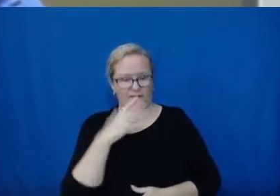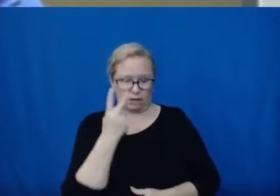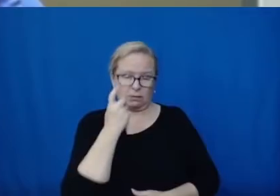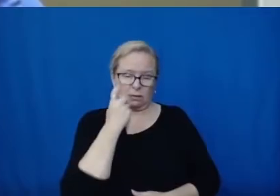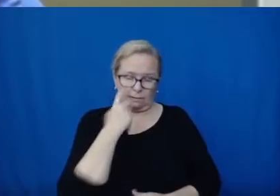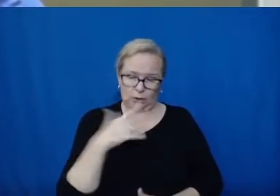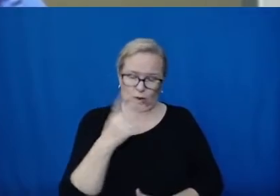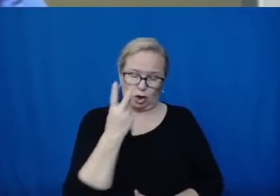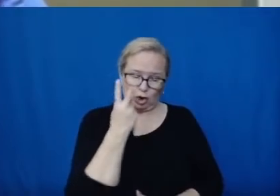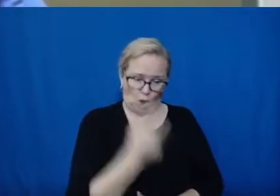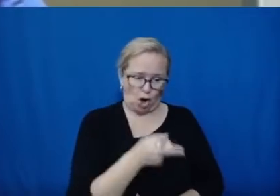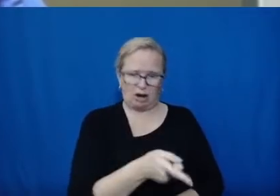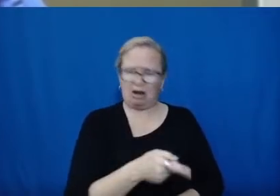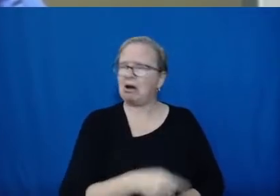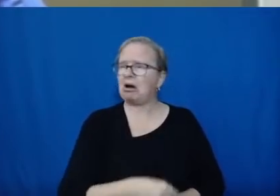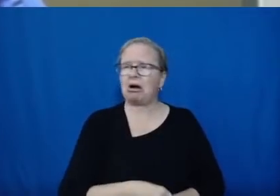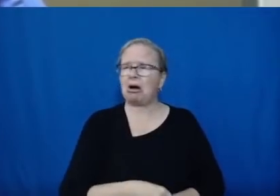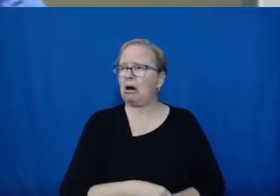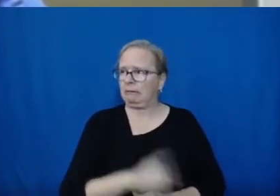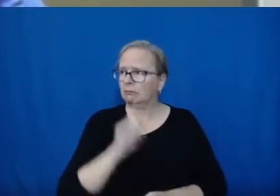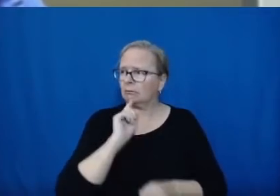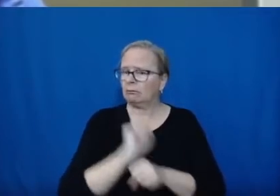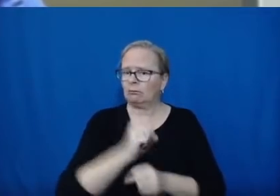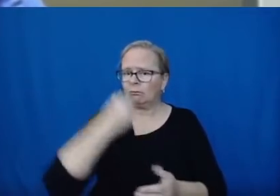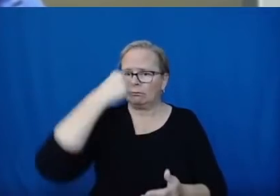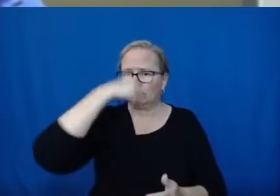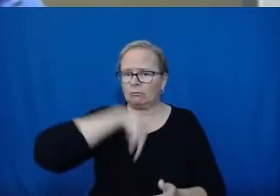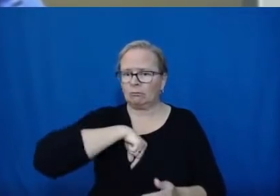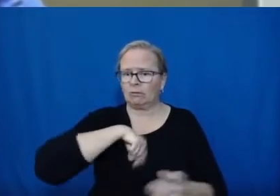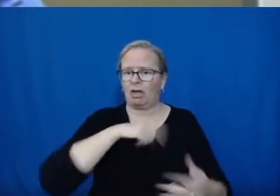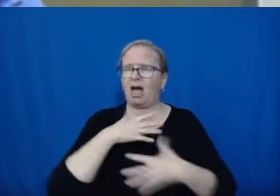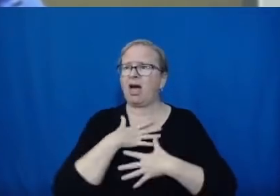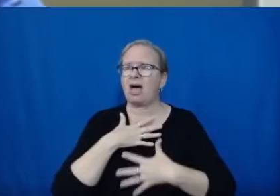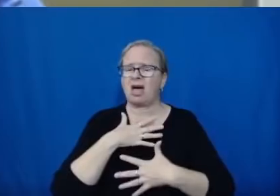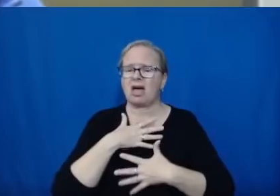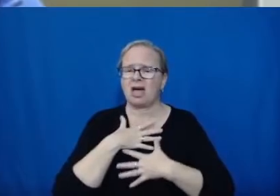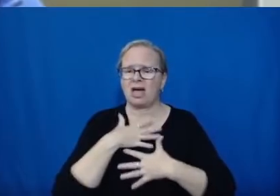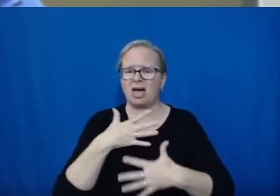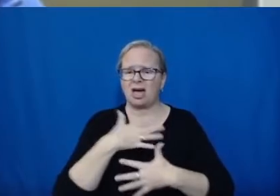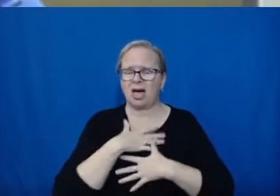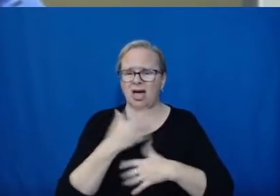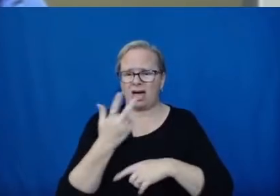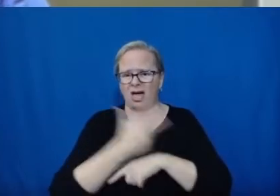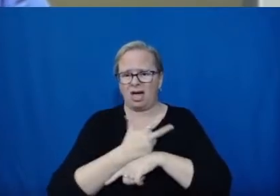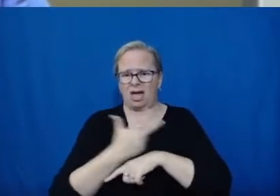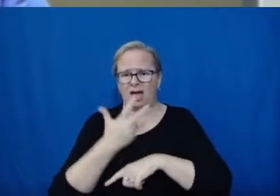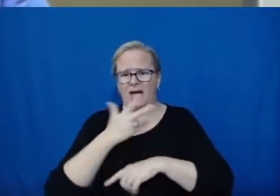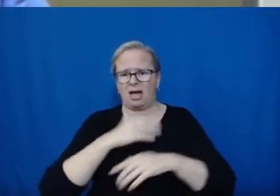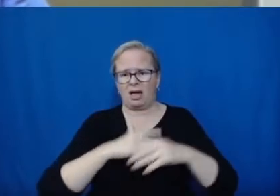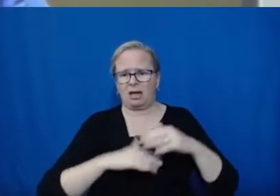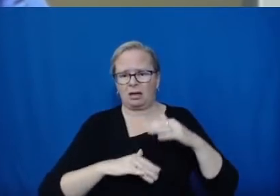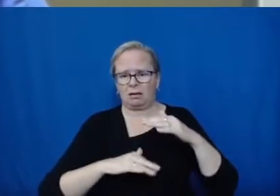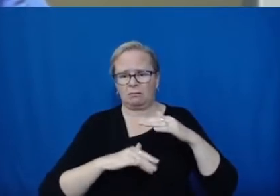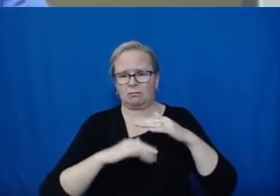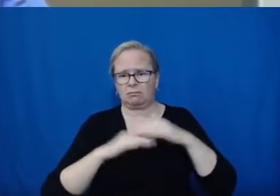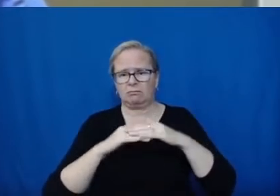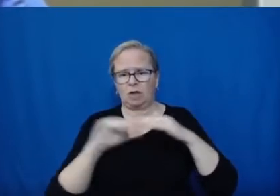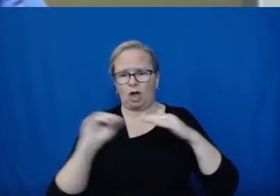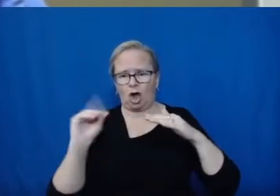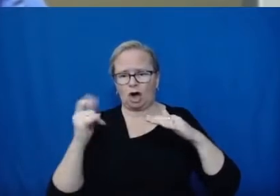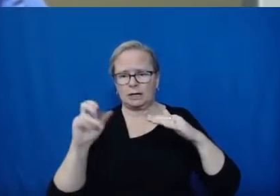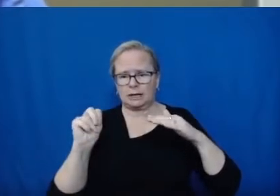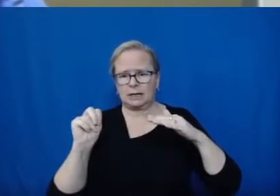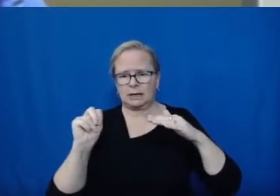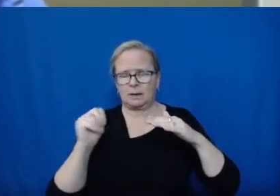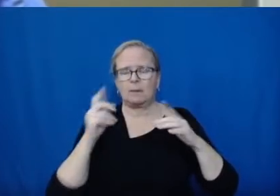breathe for days and they know that they're on a maximum amount of oxygen. They're usually on their tummies with all of the